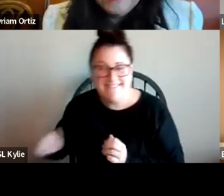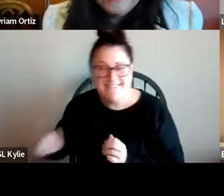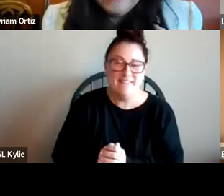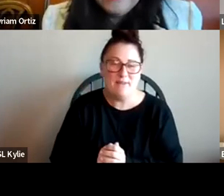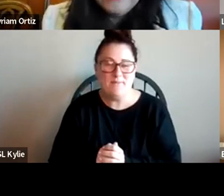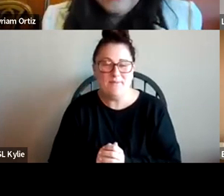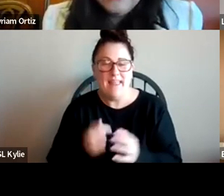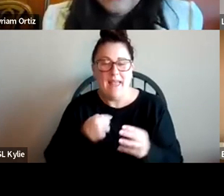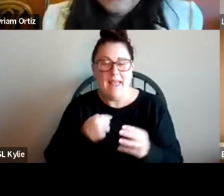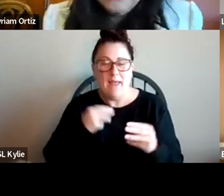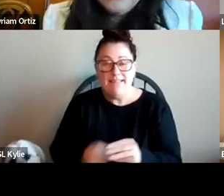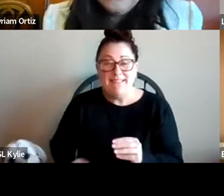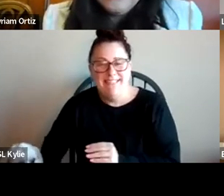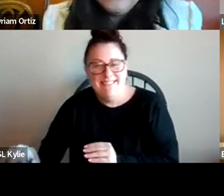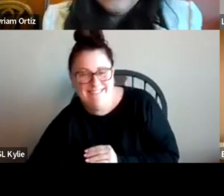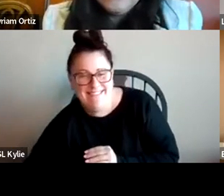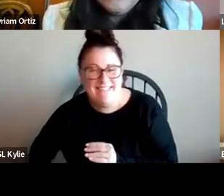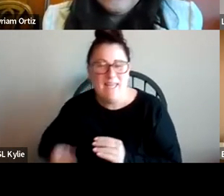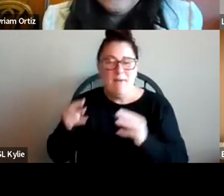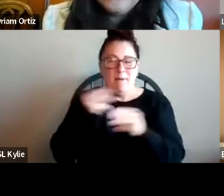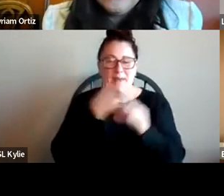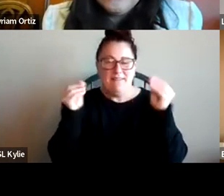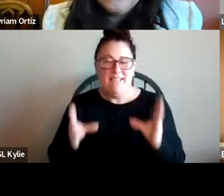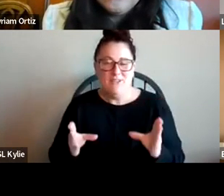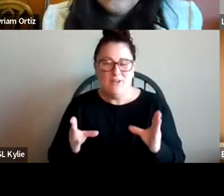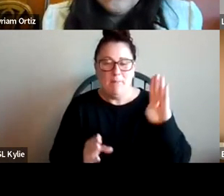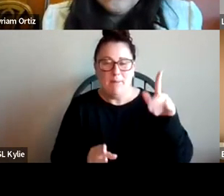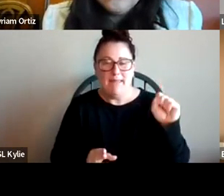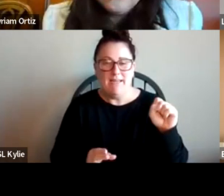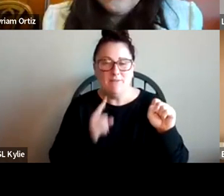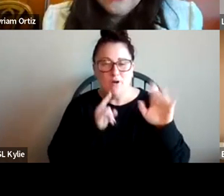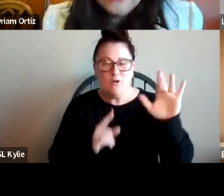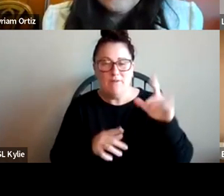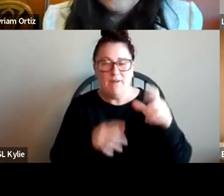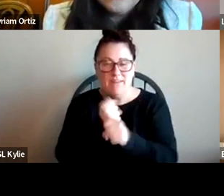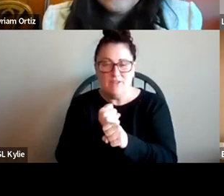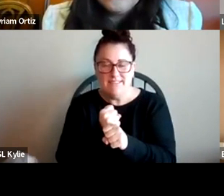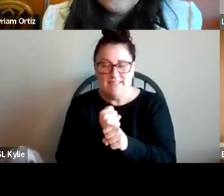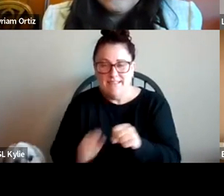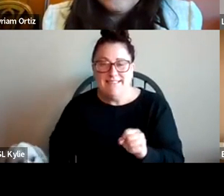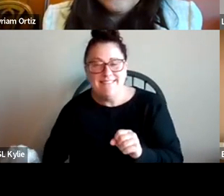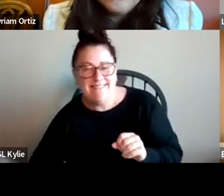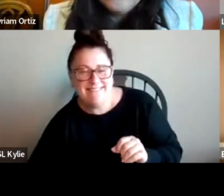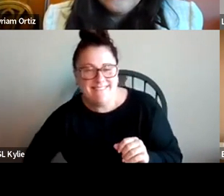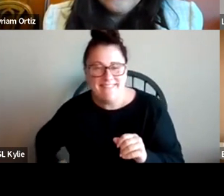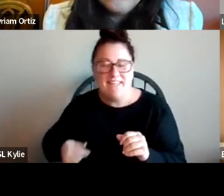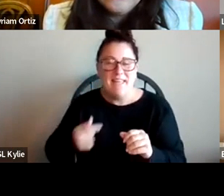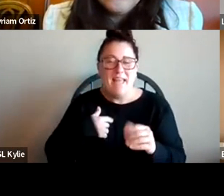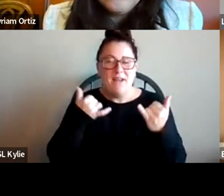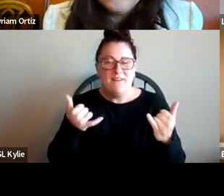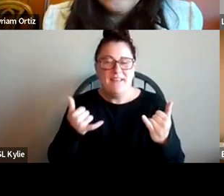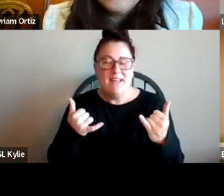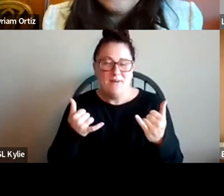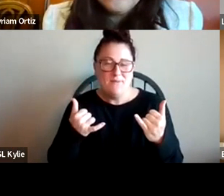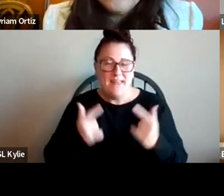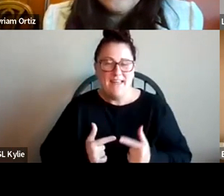I've been a math teacher in Boston Public Schools for over 25 years. I am currently a resident